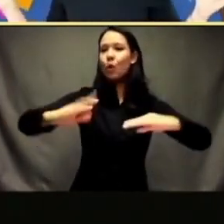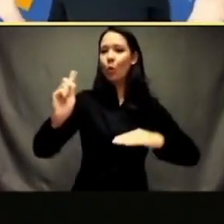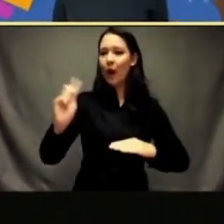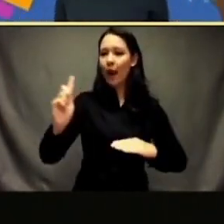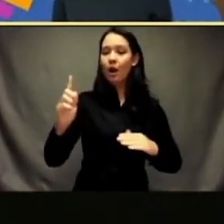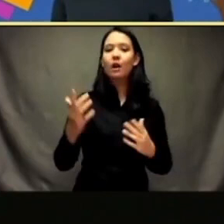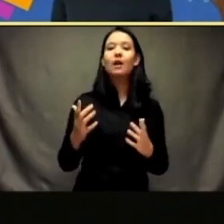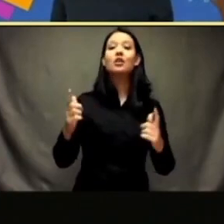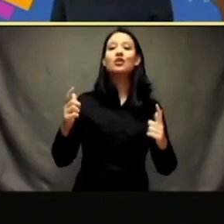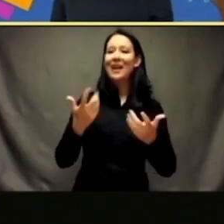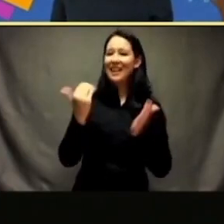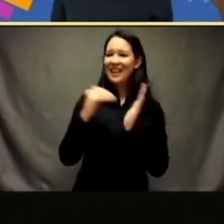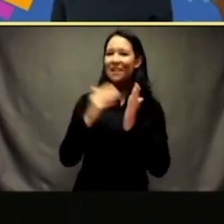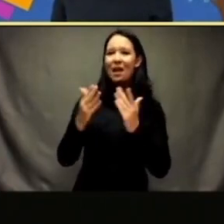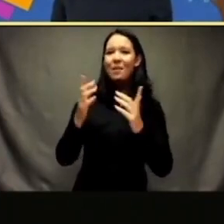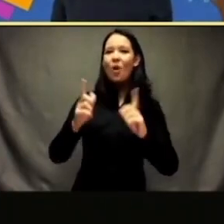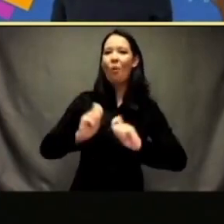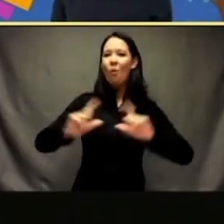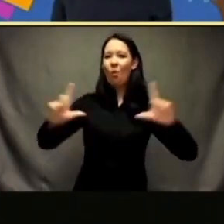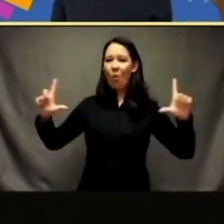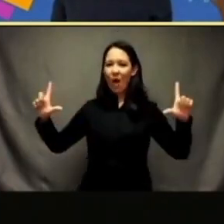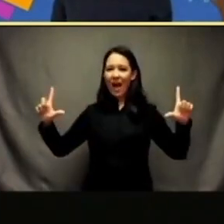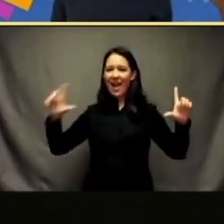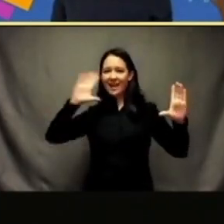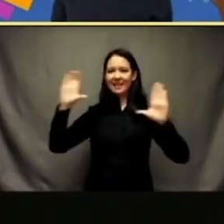wider shot of the experience.